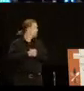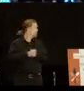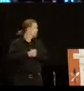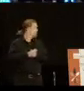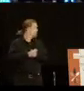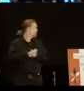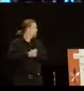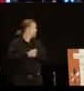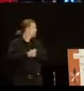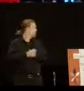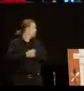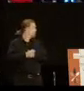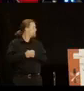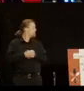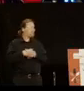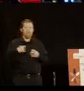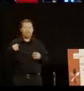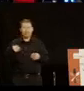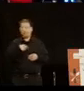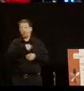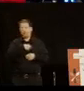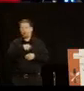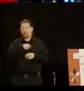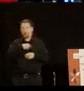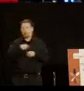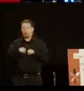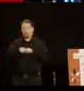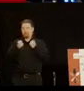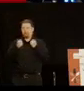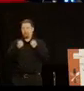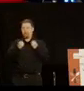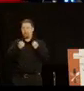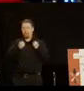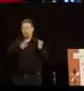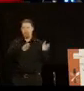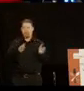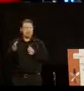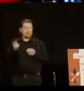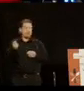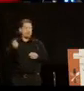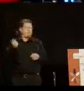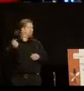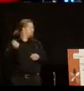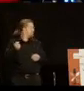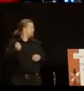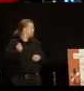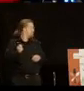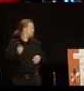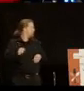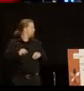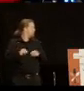Now here we're going to go off script just a little bit, but I promise we're going to close strong.